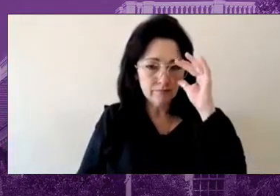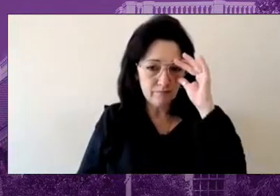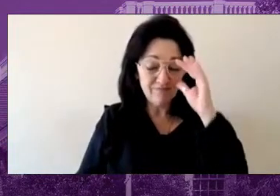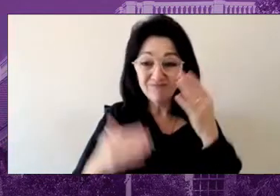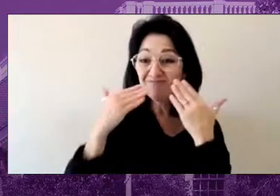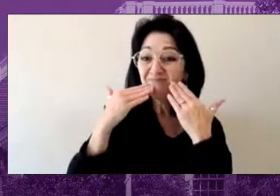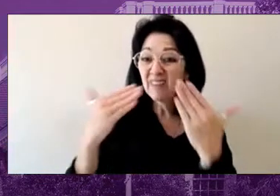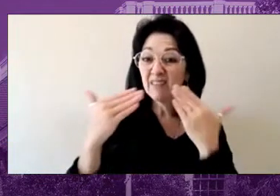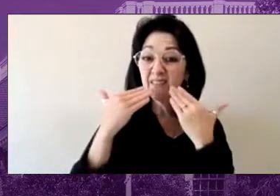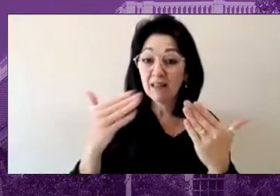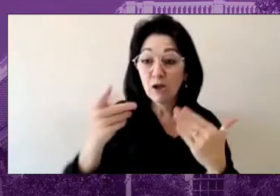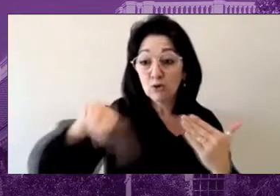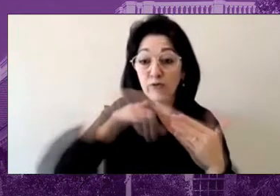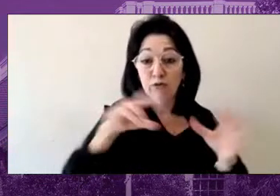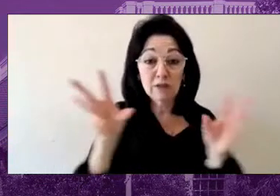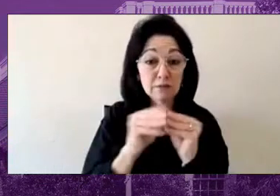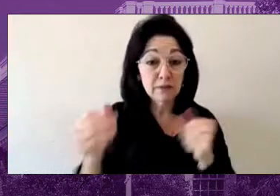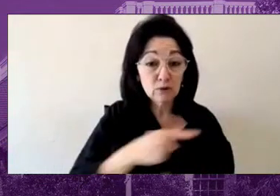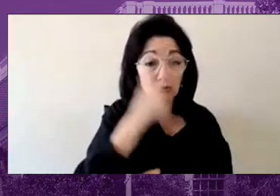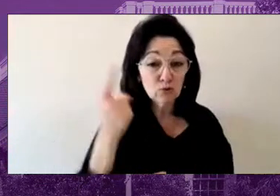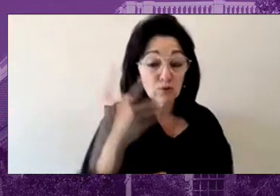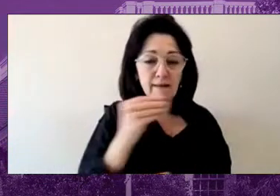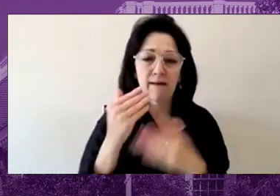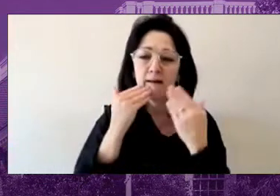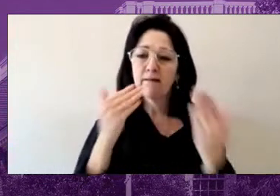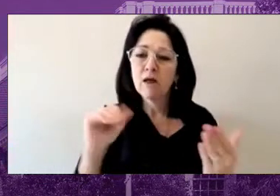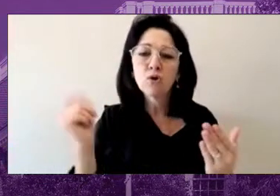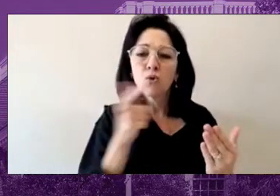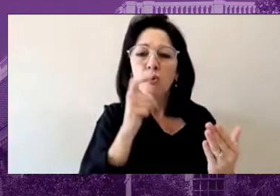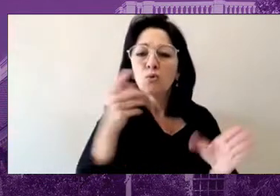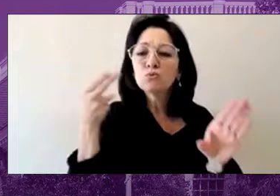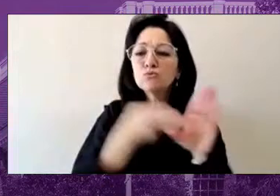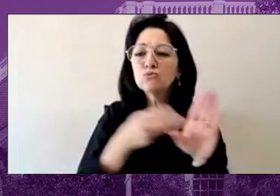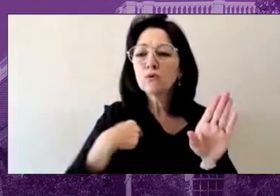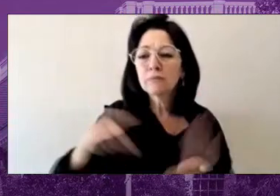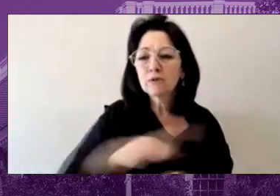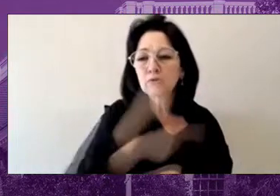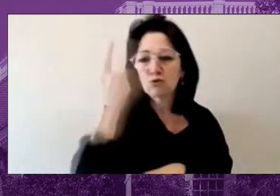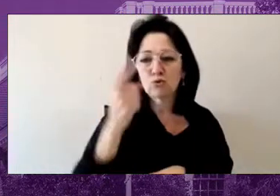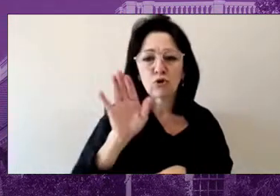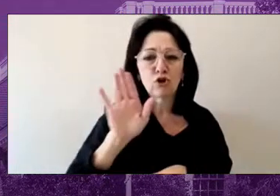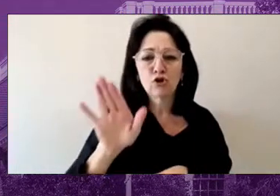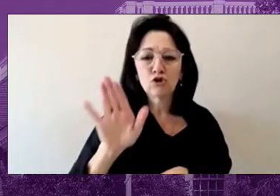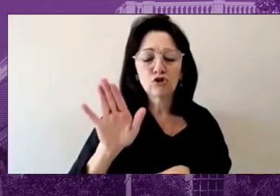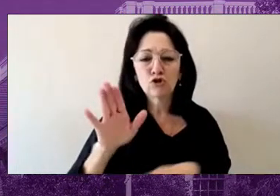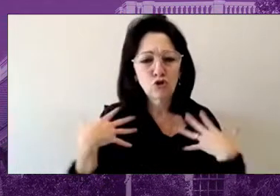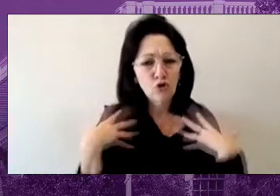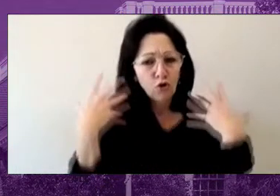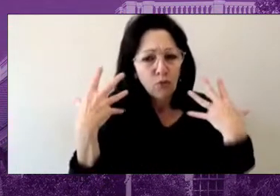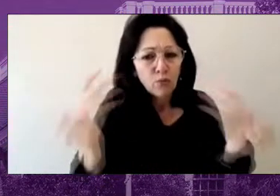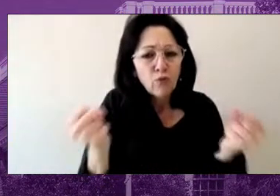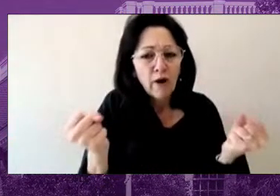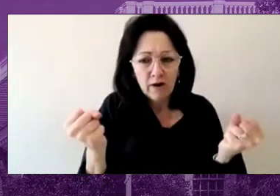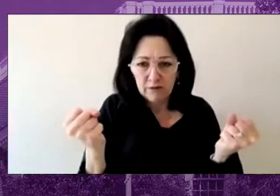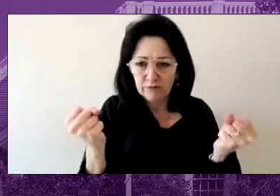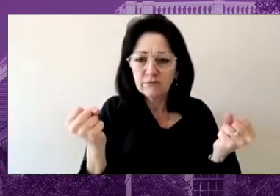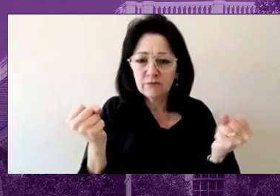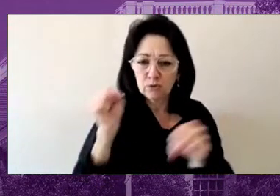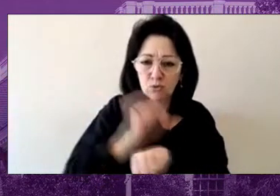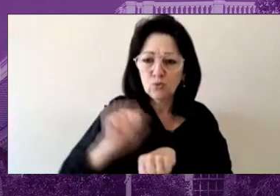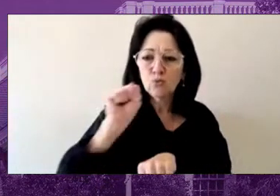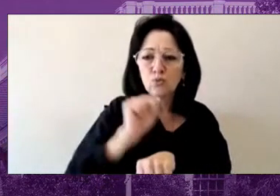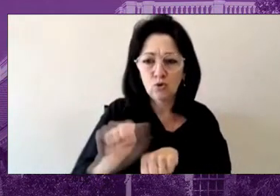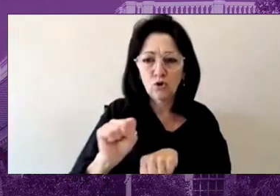is with me today for the valiant and courageous work that you do each and every day to help survivors of domestic